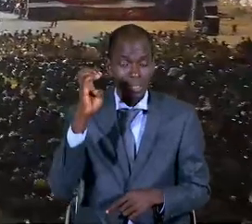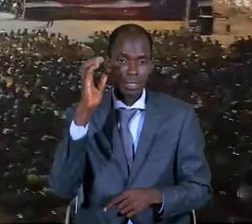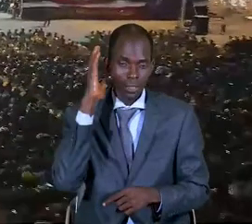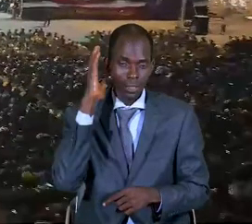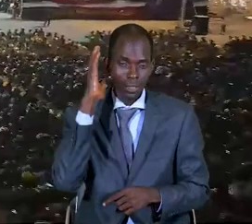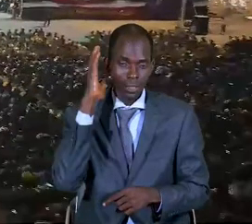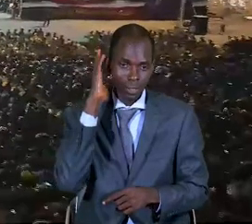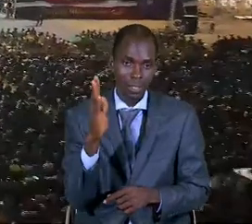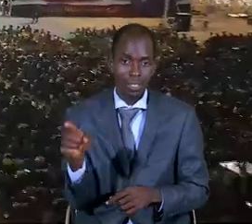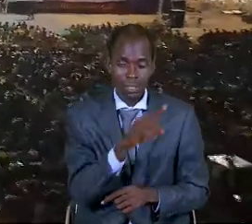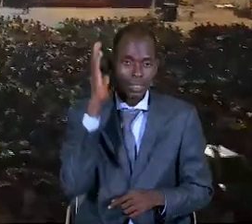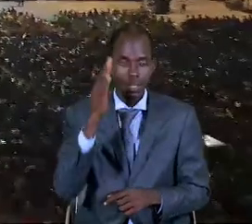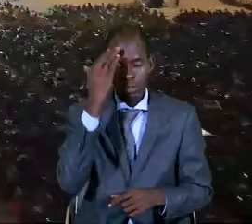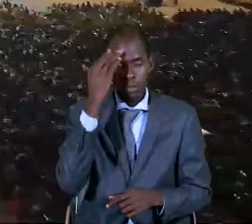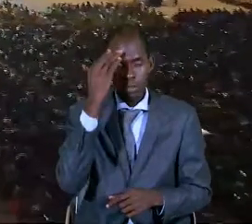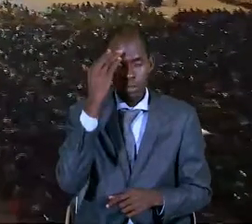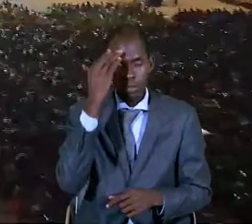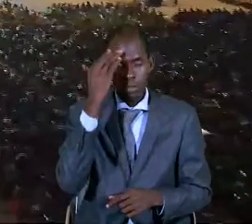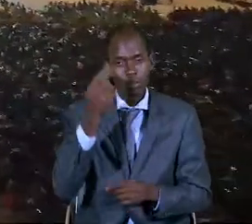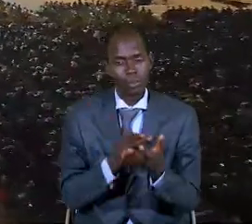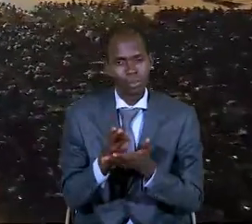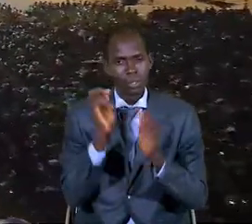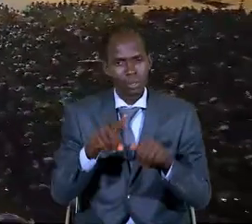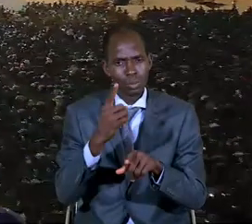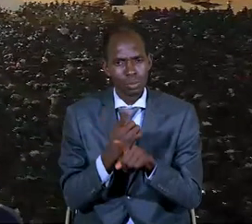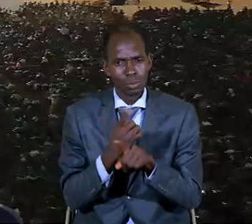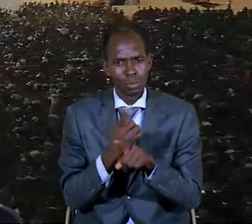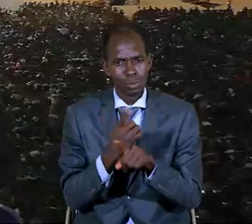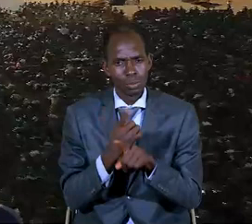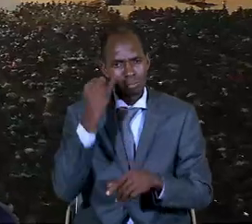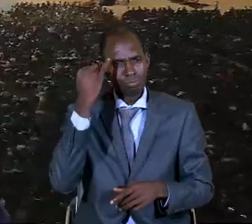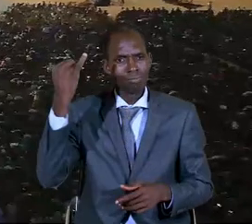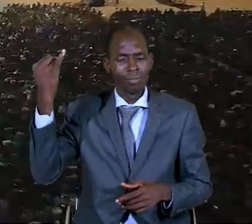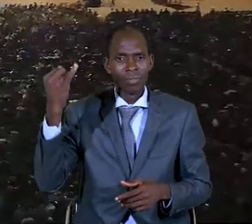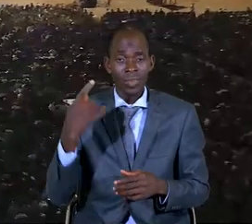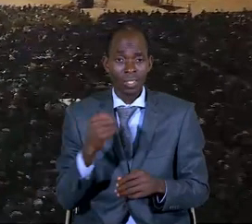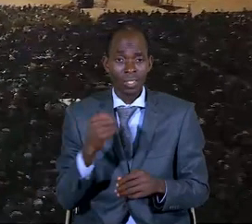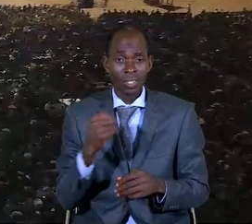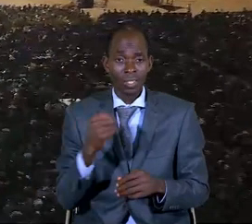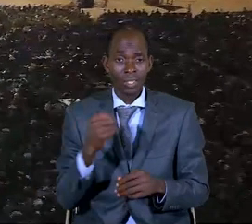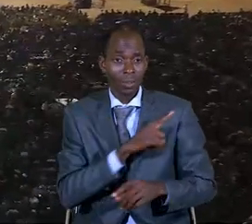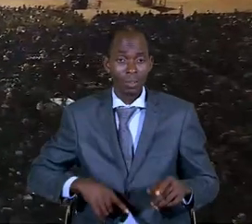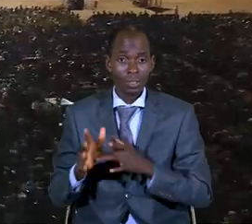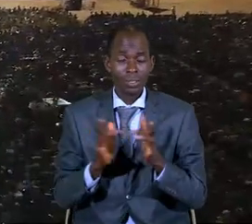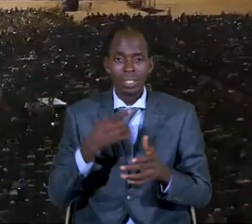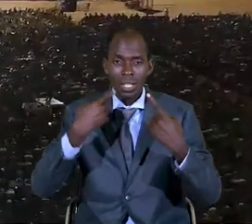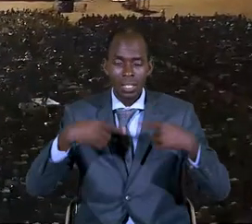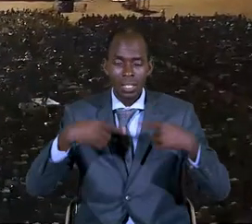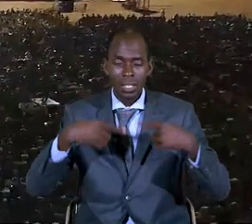ye shall know the truth. Can you imagine the Lord Jesus telling all